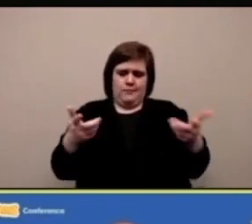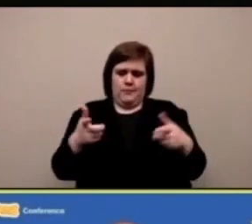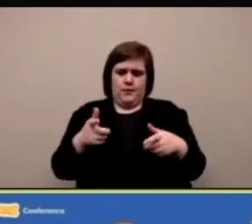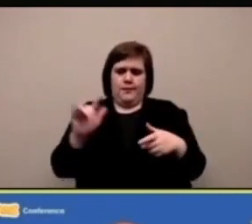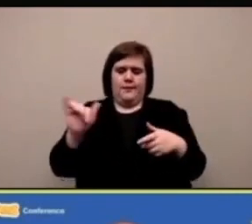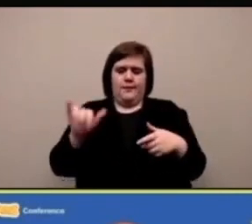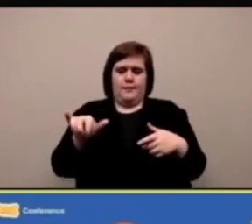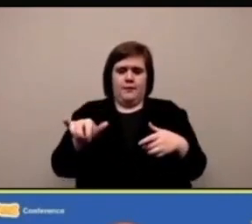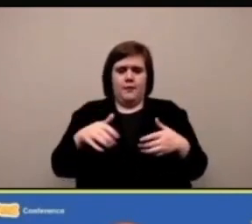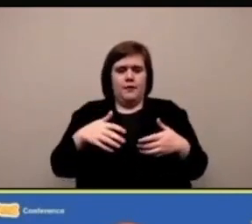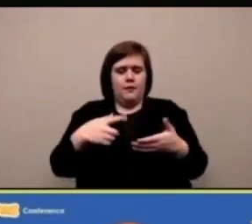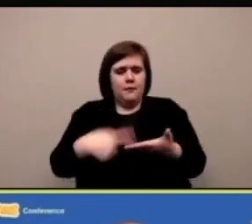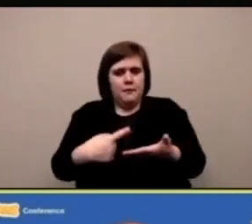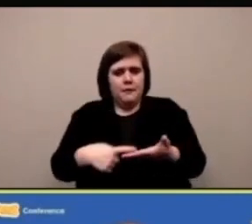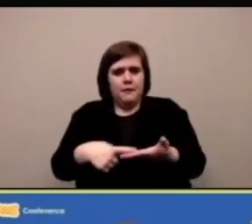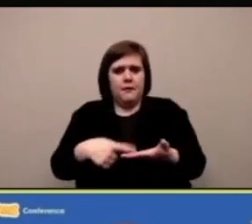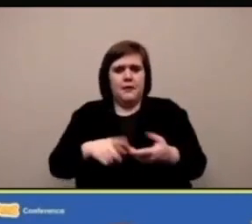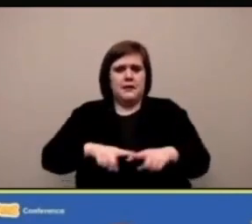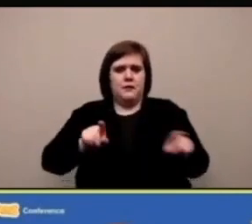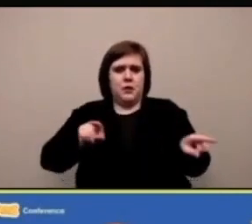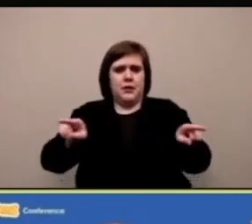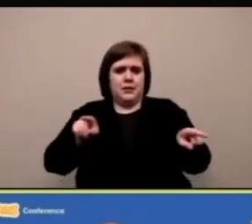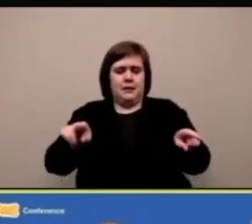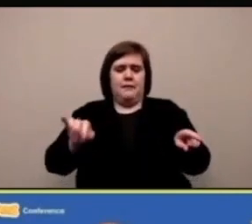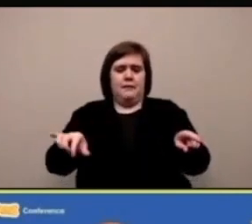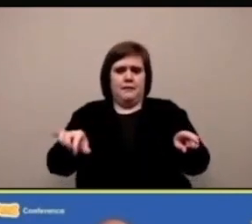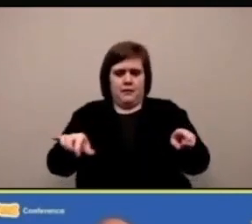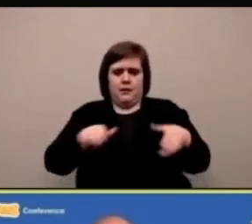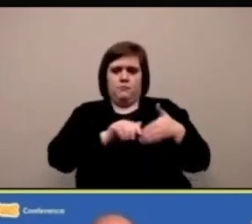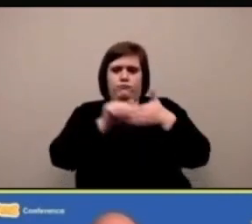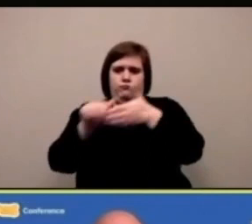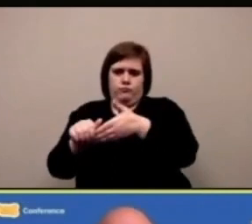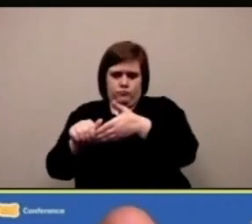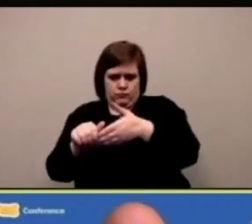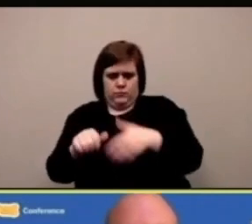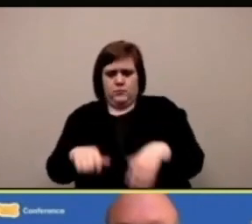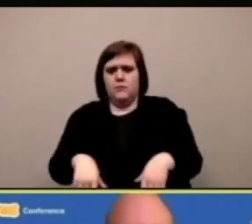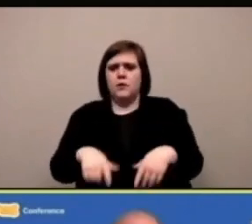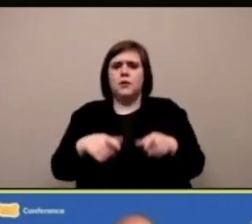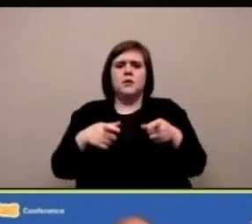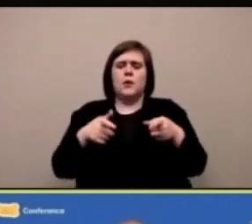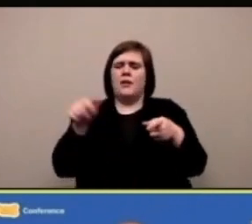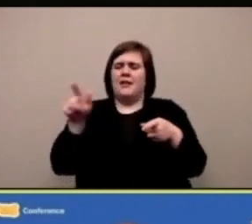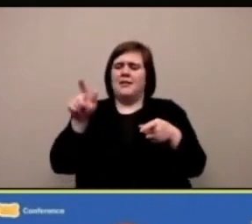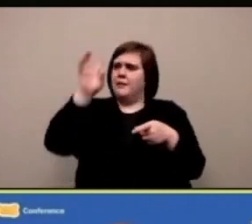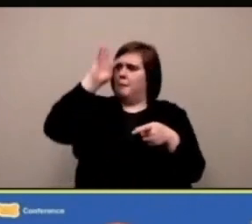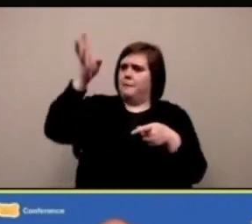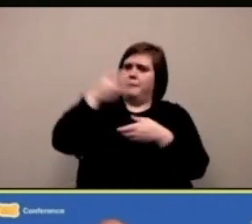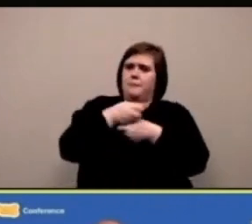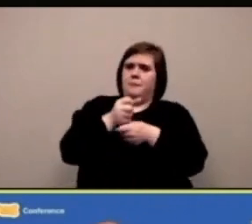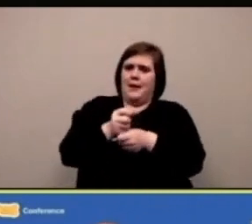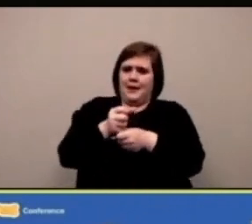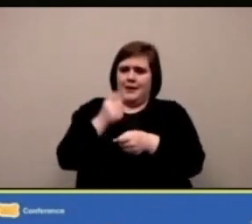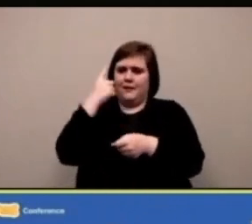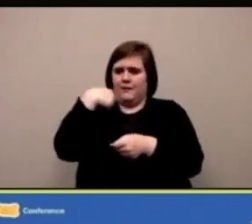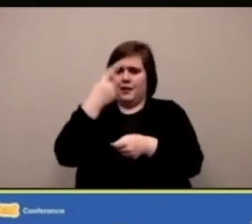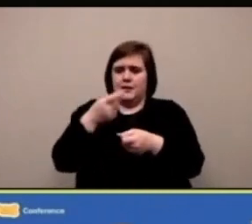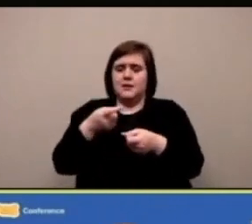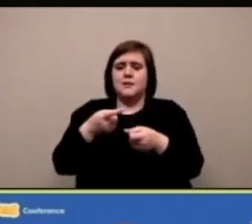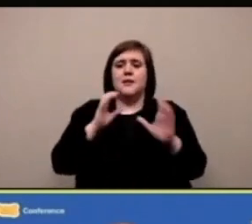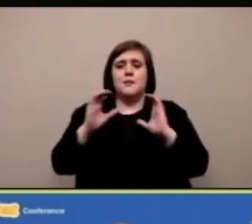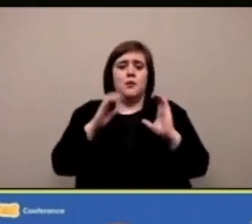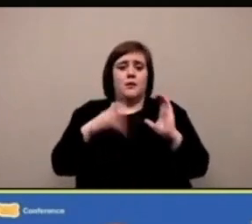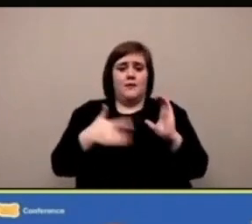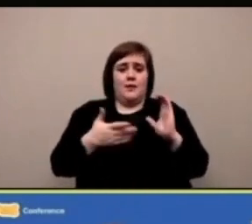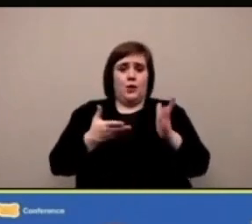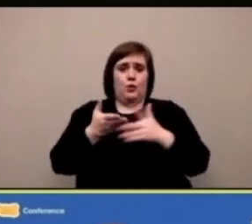conversation that you can definitely have. So where did this making faces activity, communicating feeling through code, come